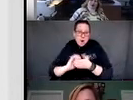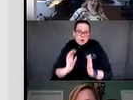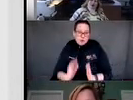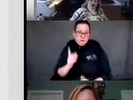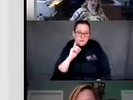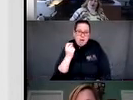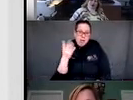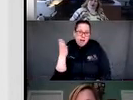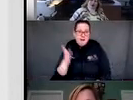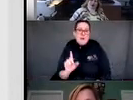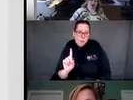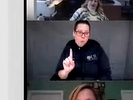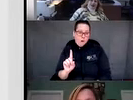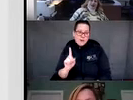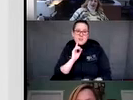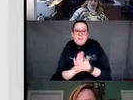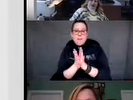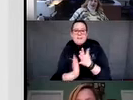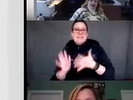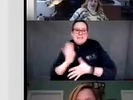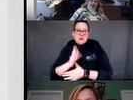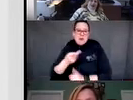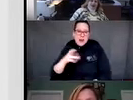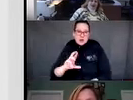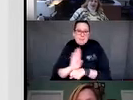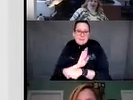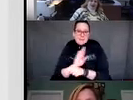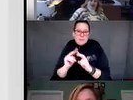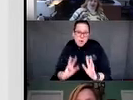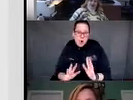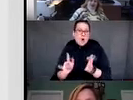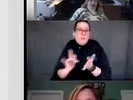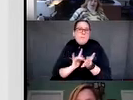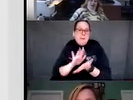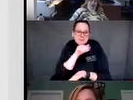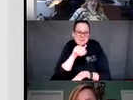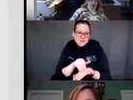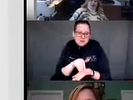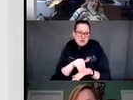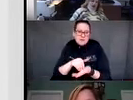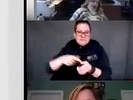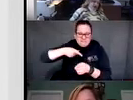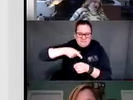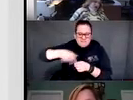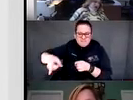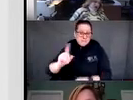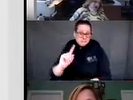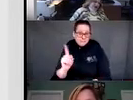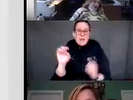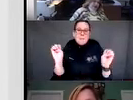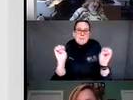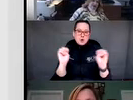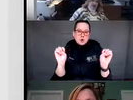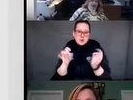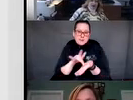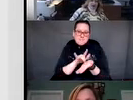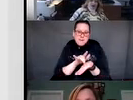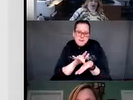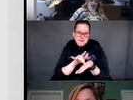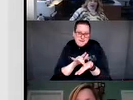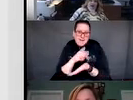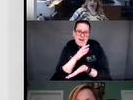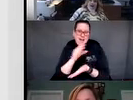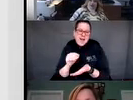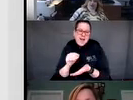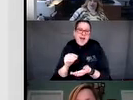be a senior HR business partner at the medical center, specifically in emergency medicine and